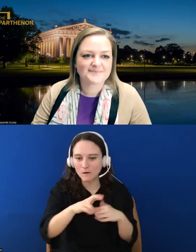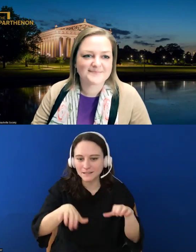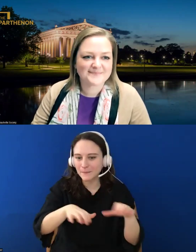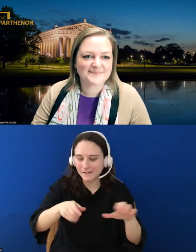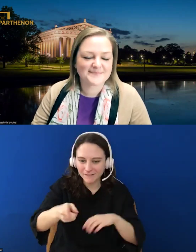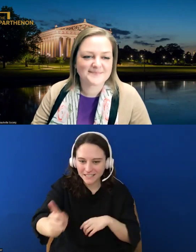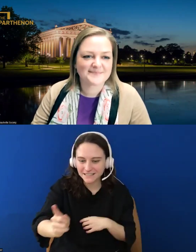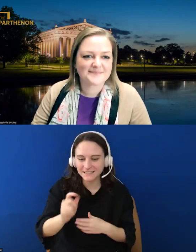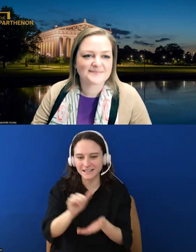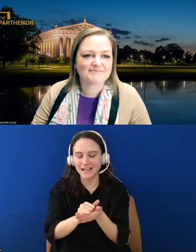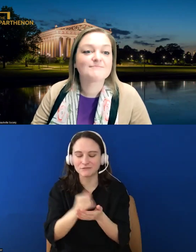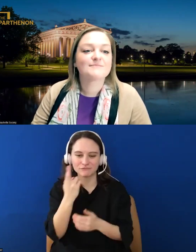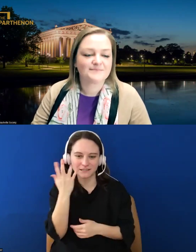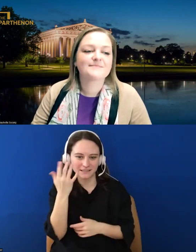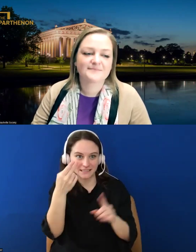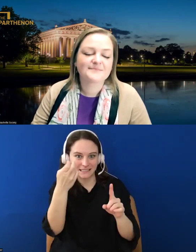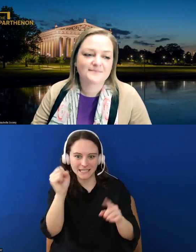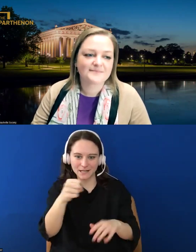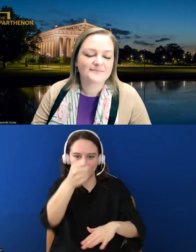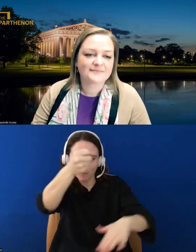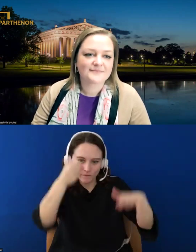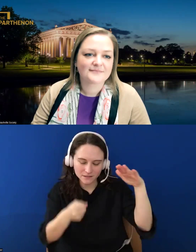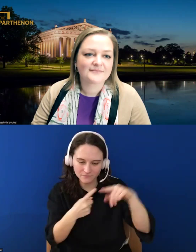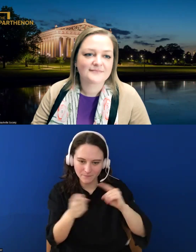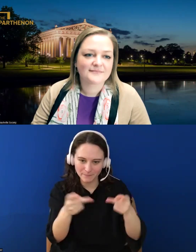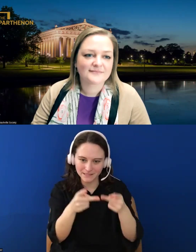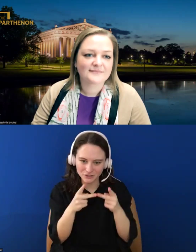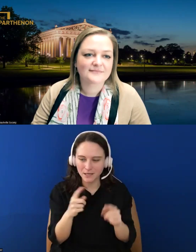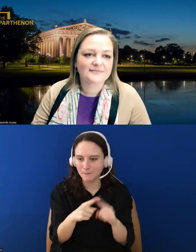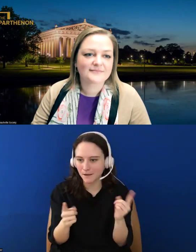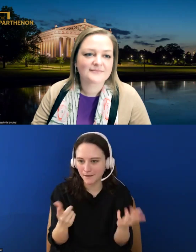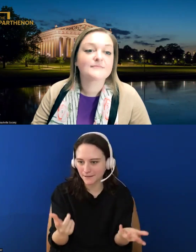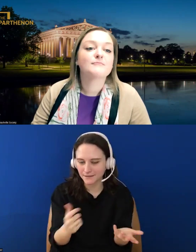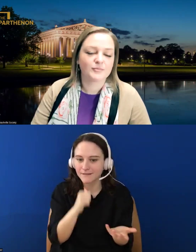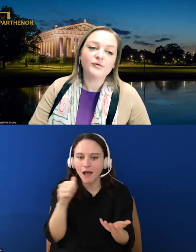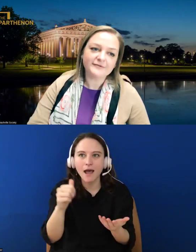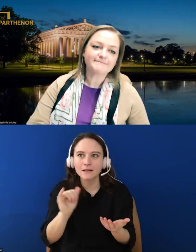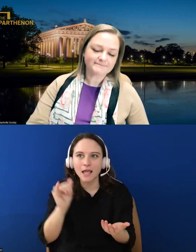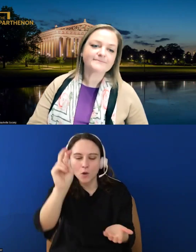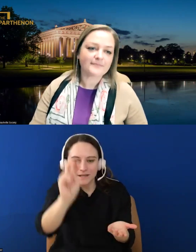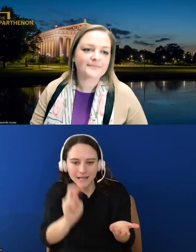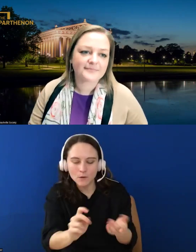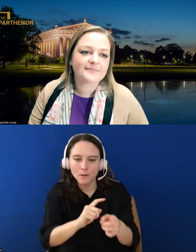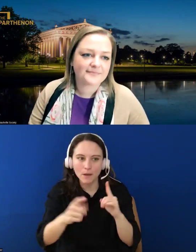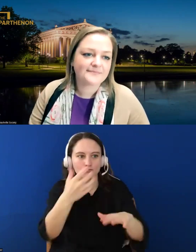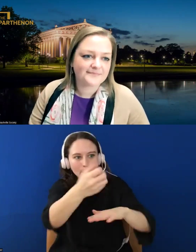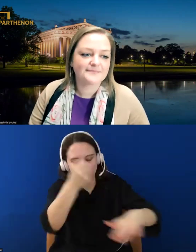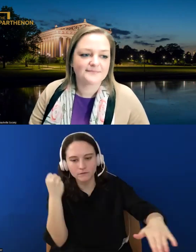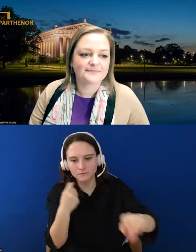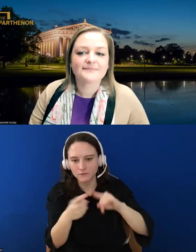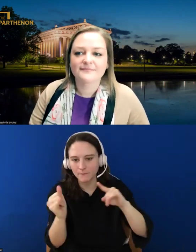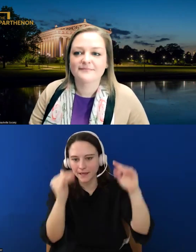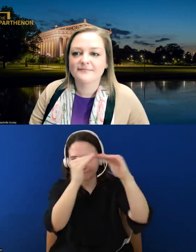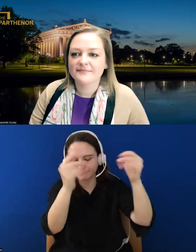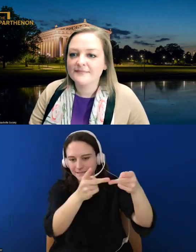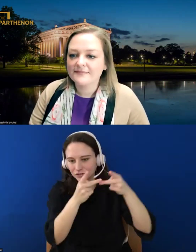the reason he can be removed from their position. But it's not that it's going down; it's just being removed from this tier system of authorities.